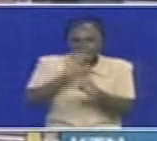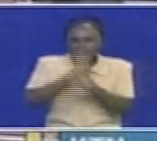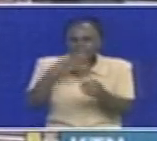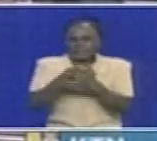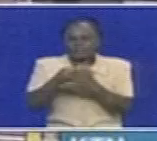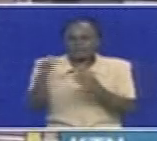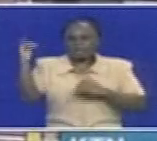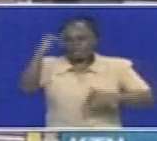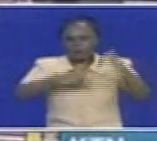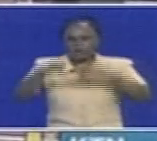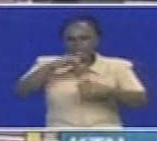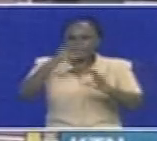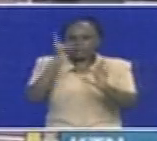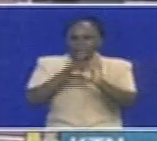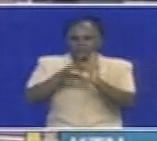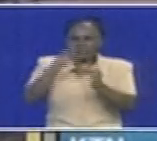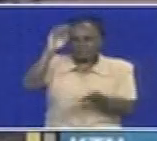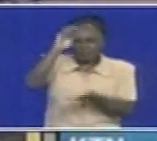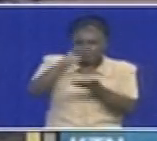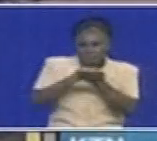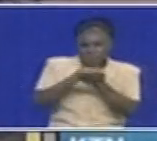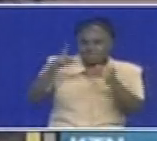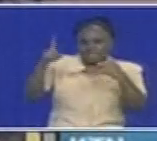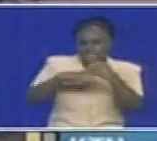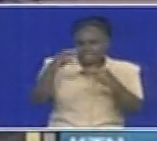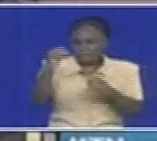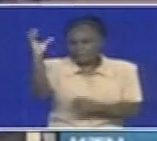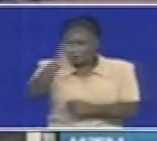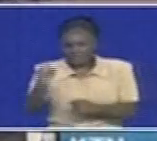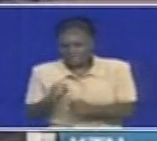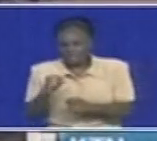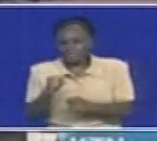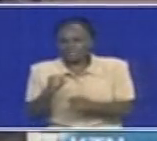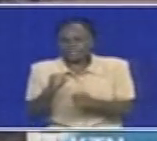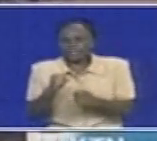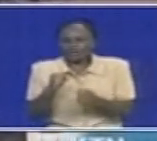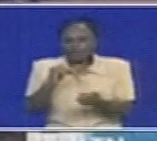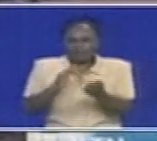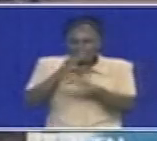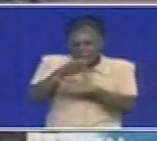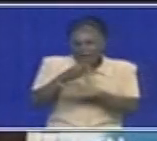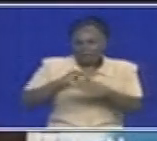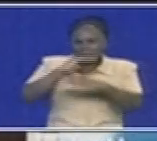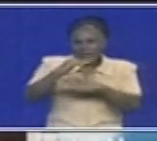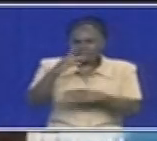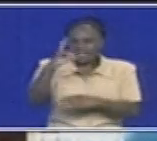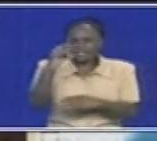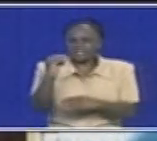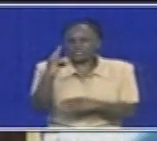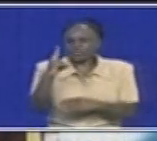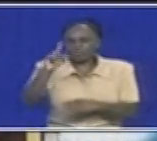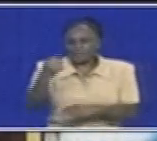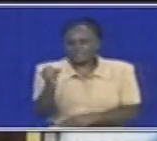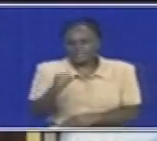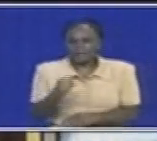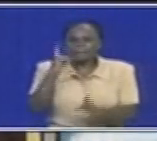foreign investor participation decline from about 60% in 2013 to about 52% this year. The percentage of